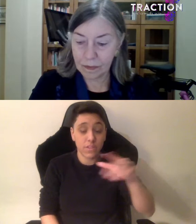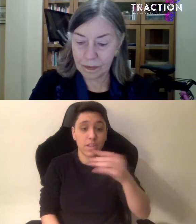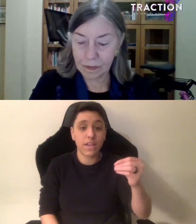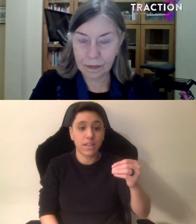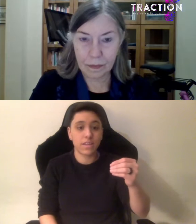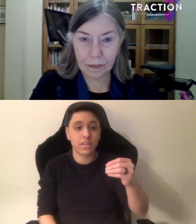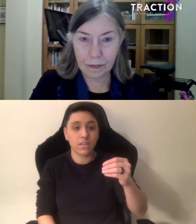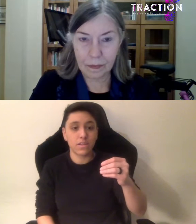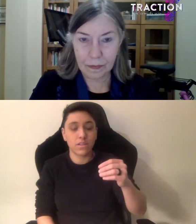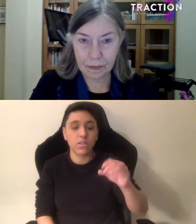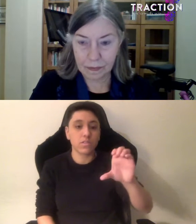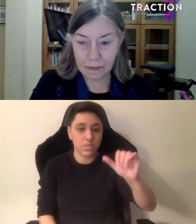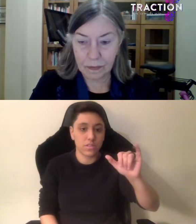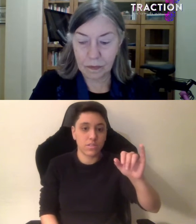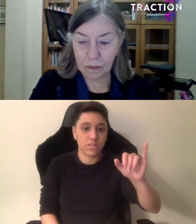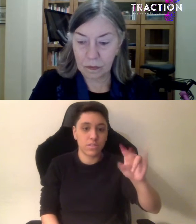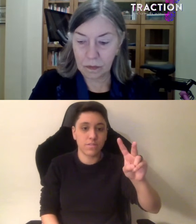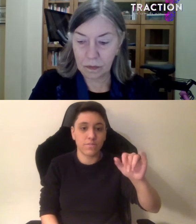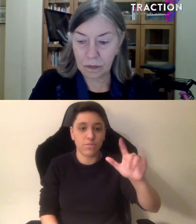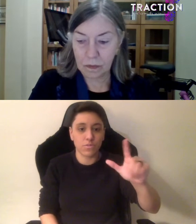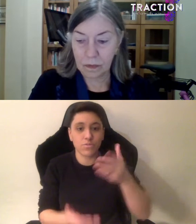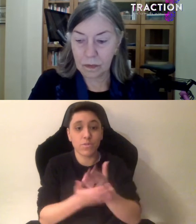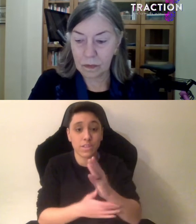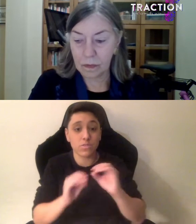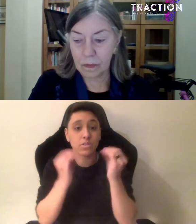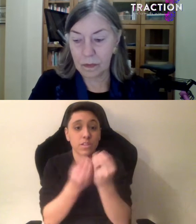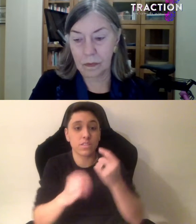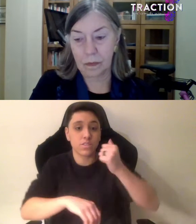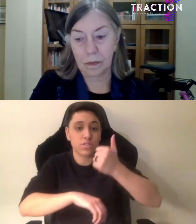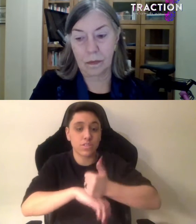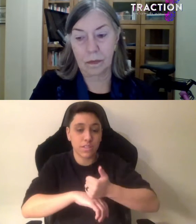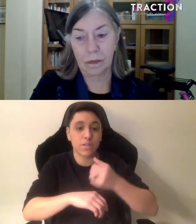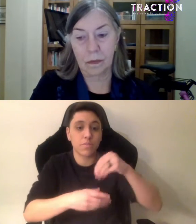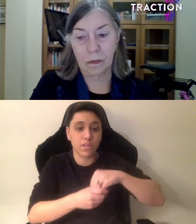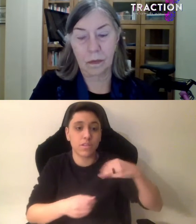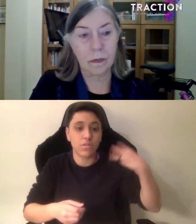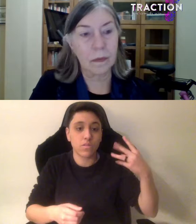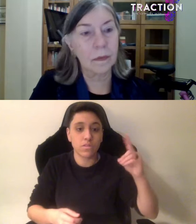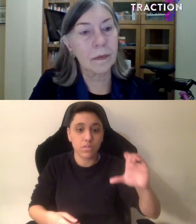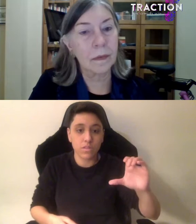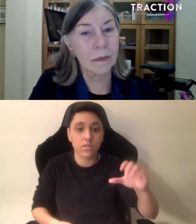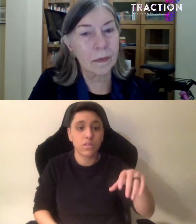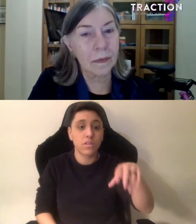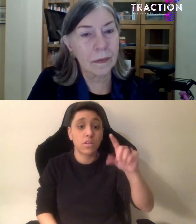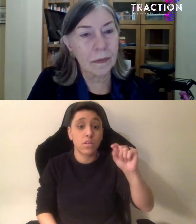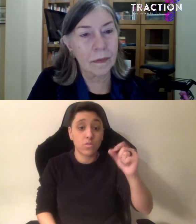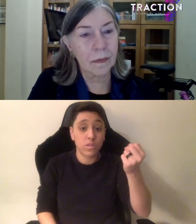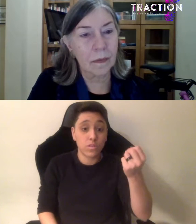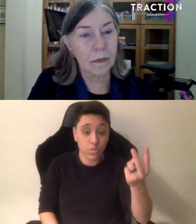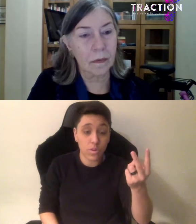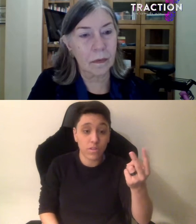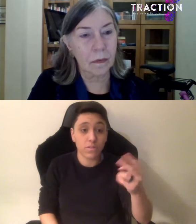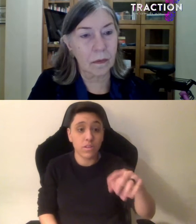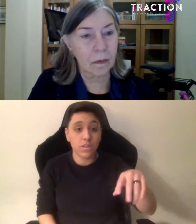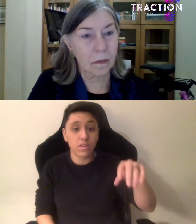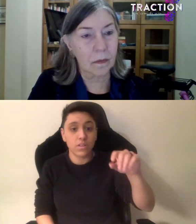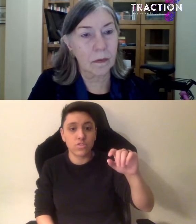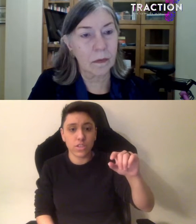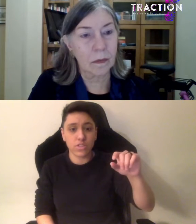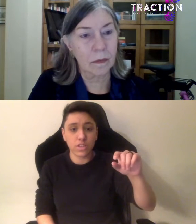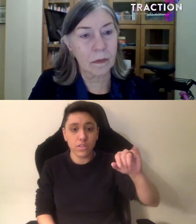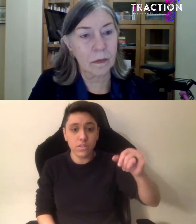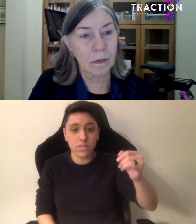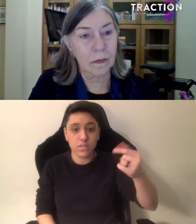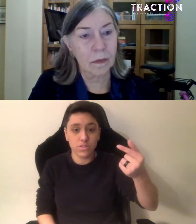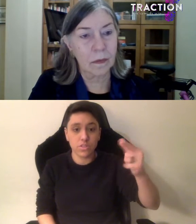Washington, Seattle, Washington. In 2012, JGL was started by a group of longtime trans, queer,